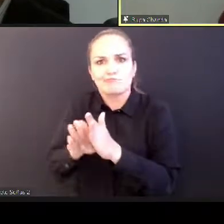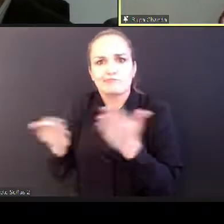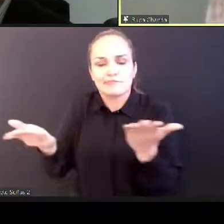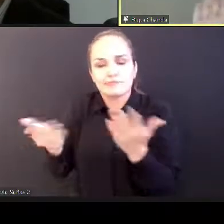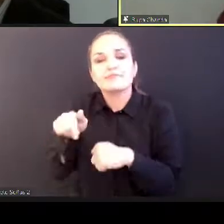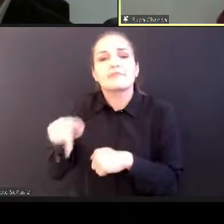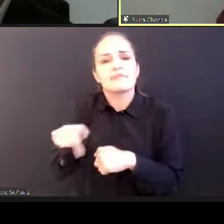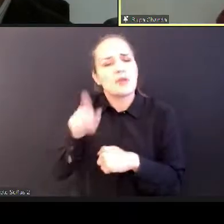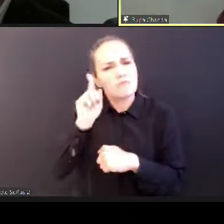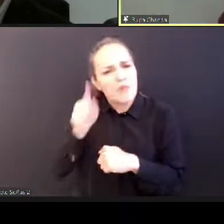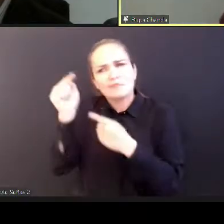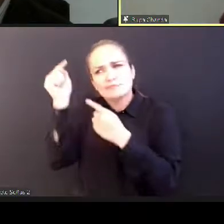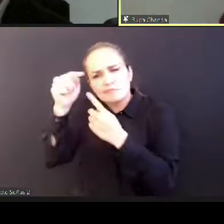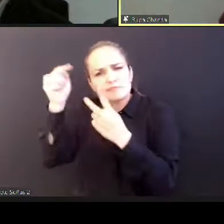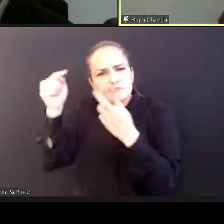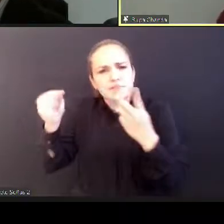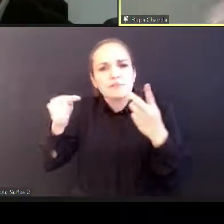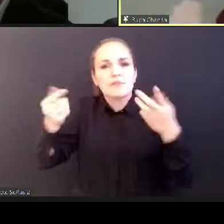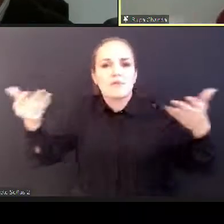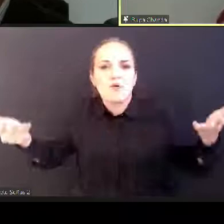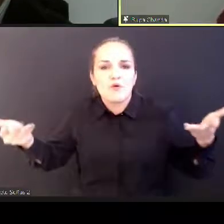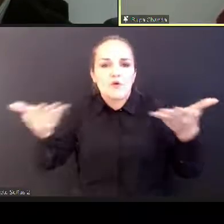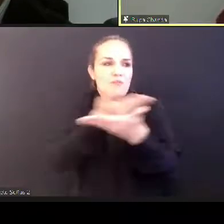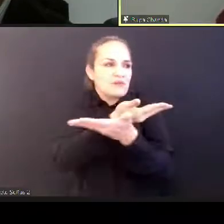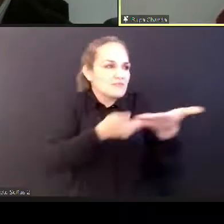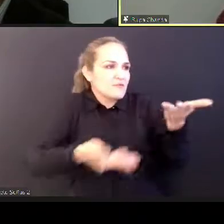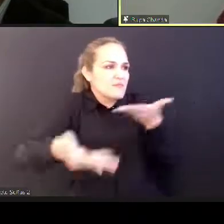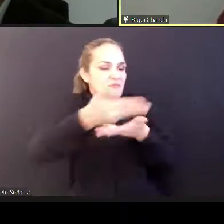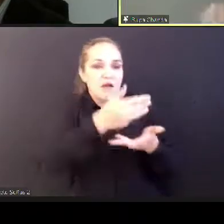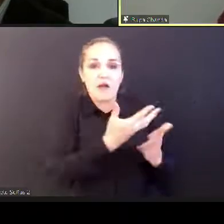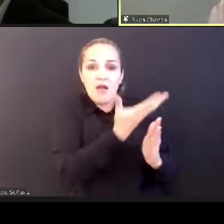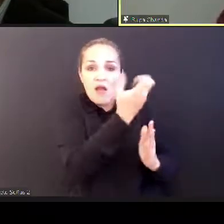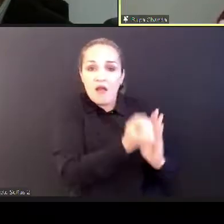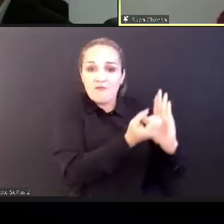cooperation, exchange of information, and trying to arrive at some sort of